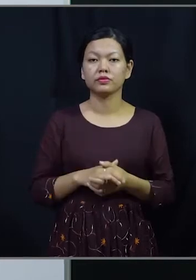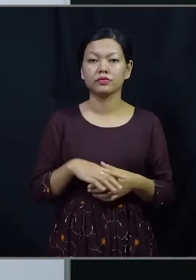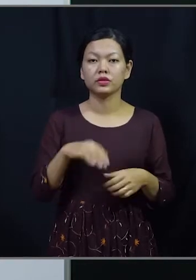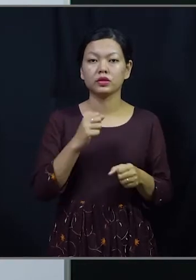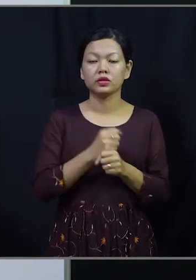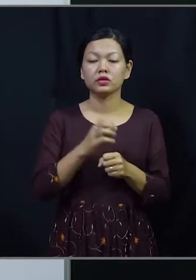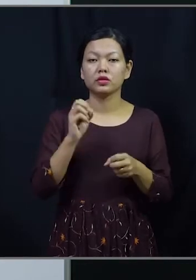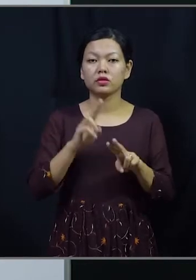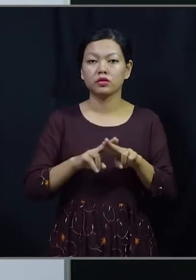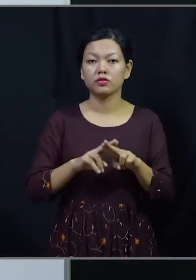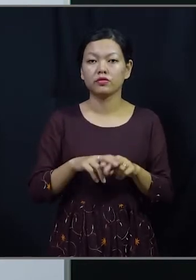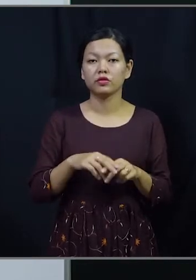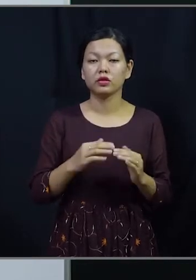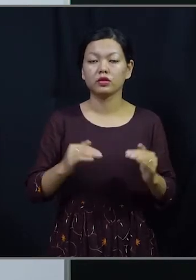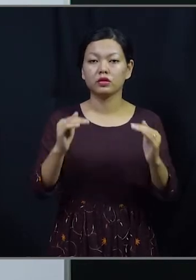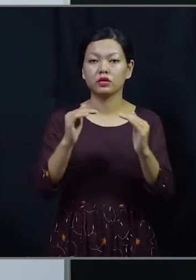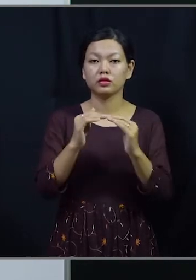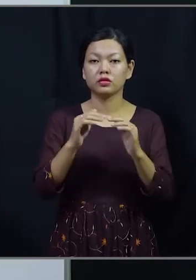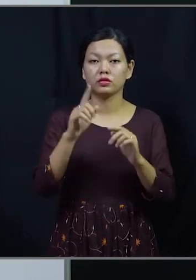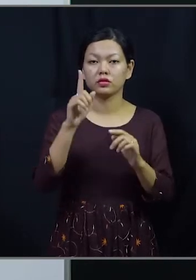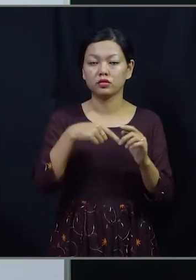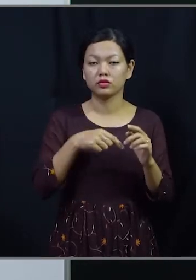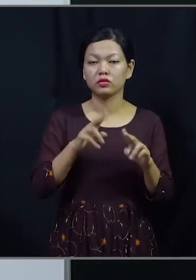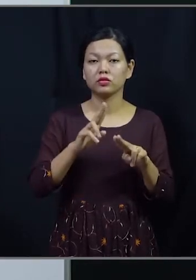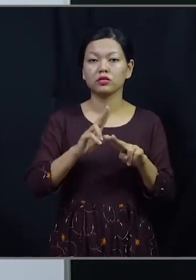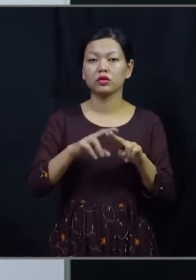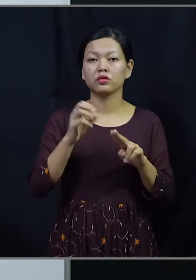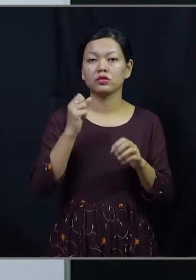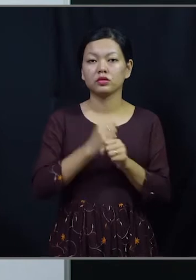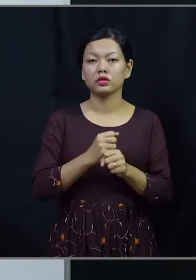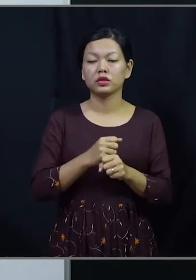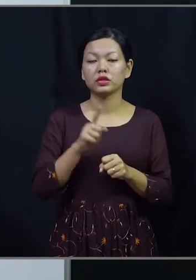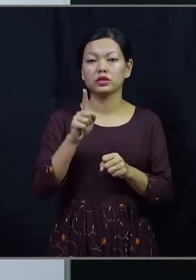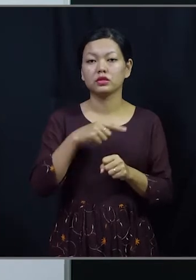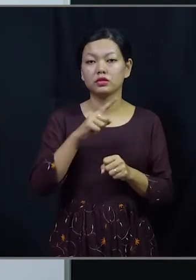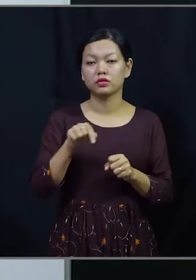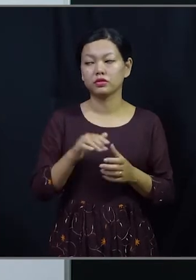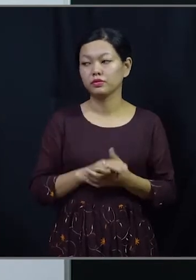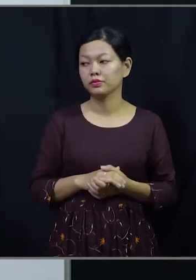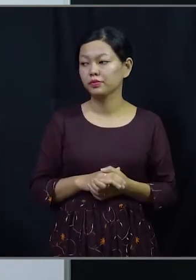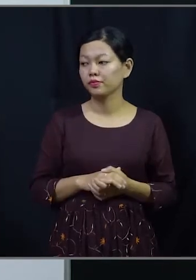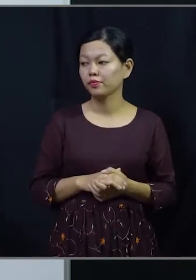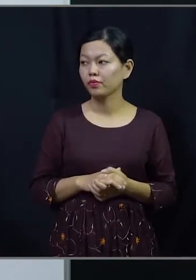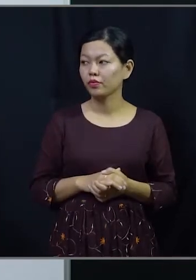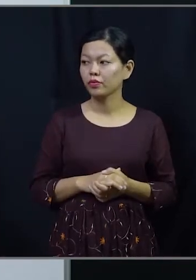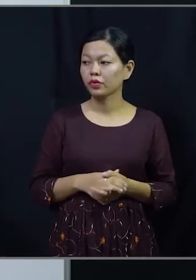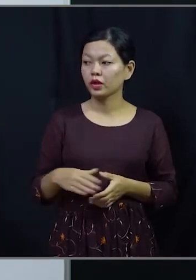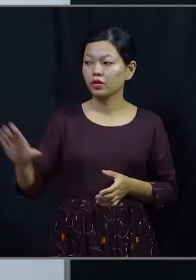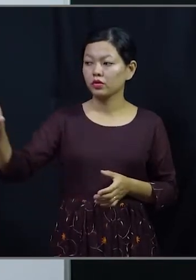of f will not be equal to f of g. Okay. You have to remember these conditions and this